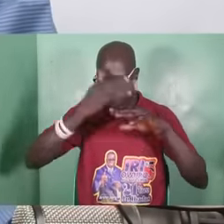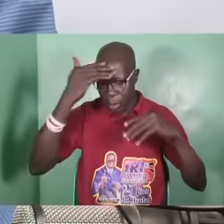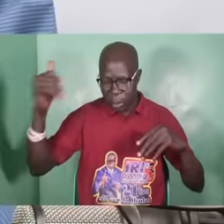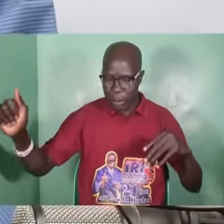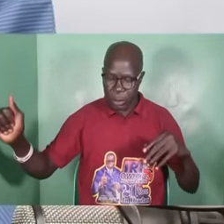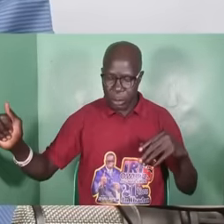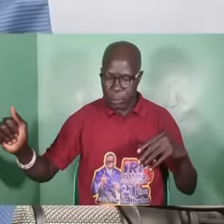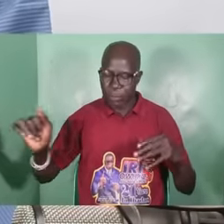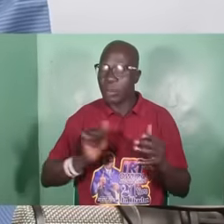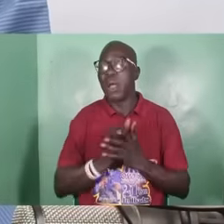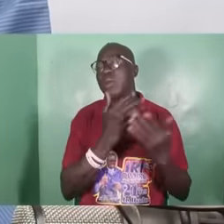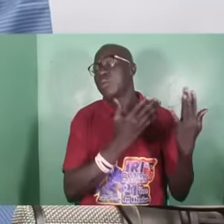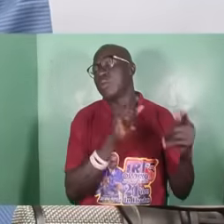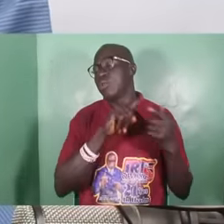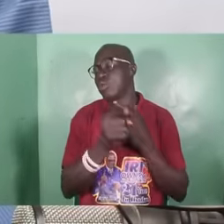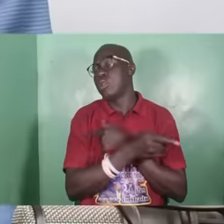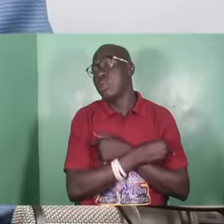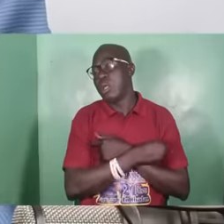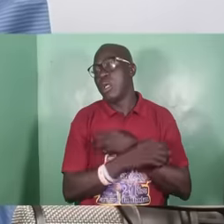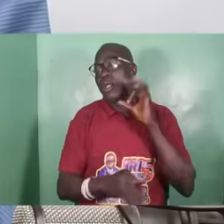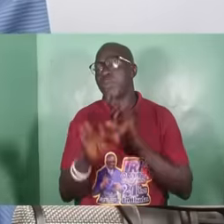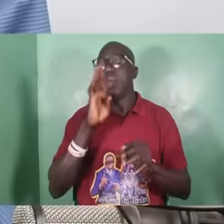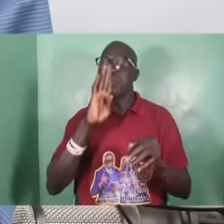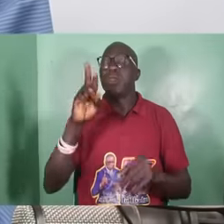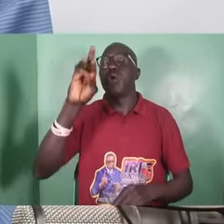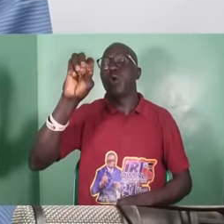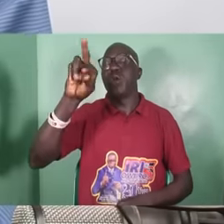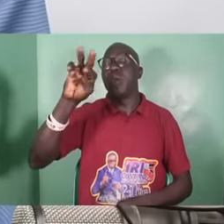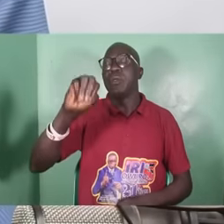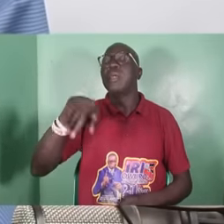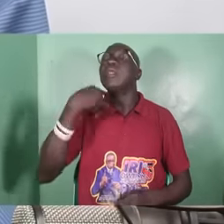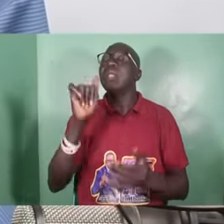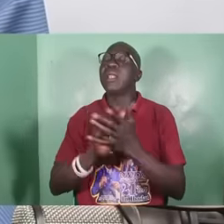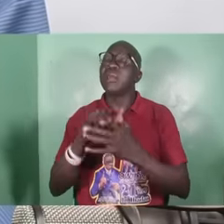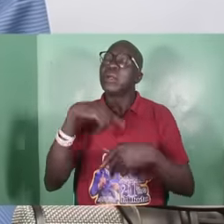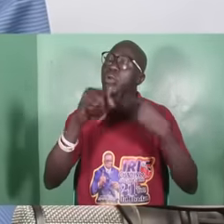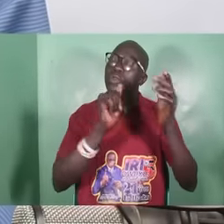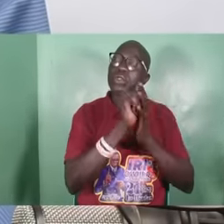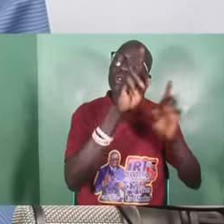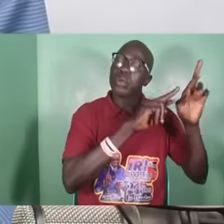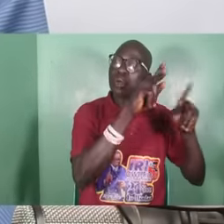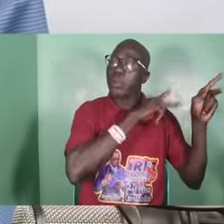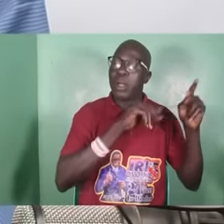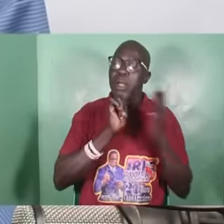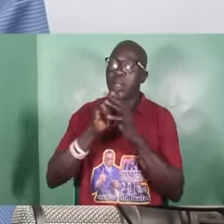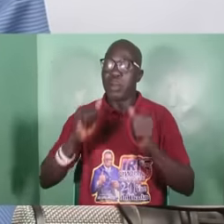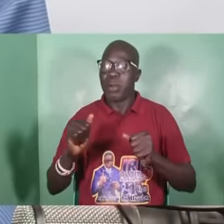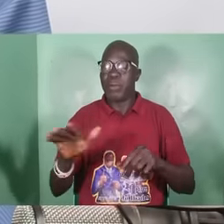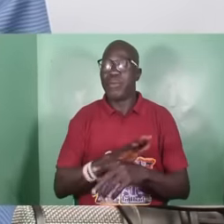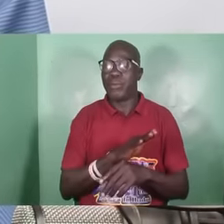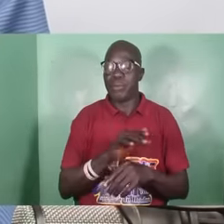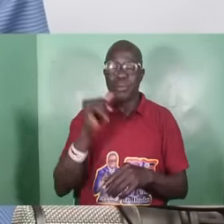Don't forget, I'm expecting you today. Once you get a remission, then you are going to Shebioba. It